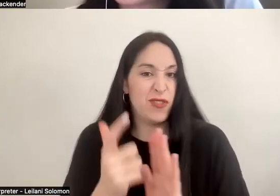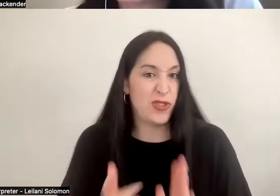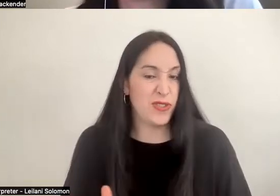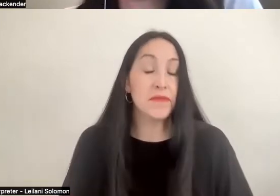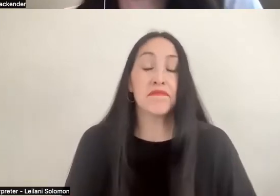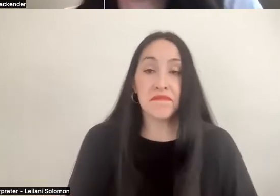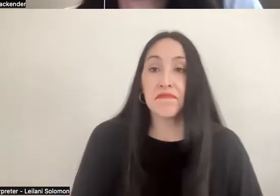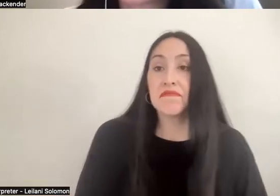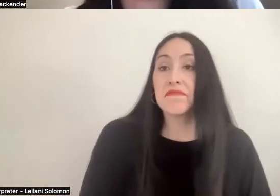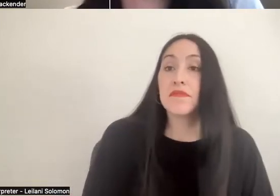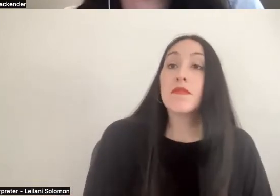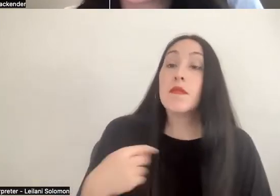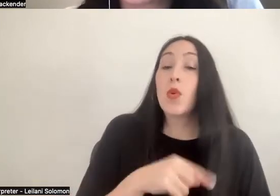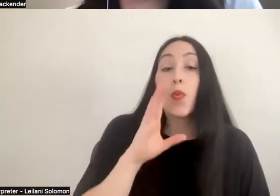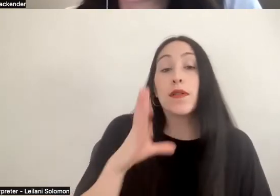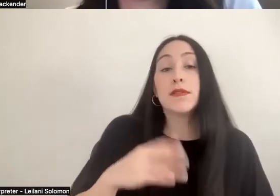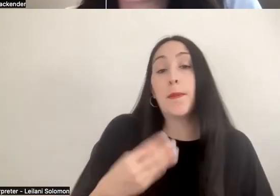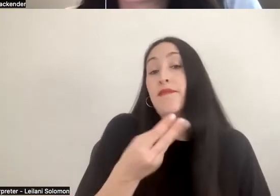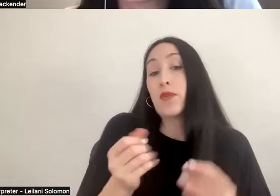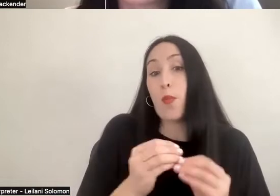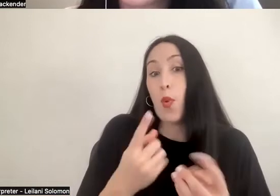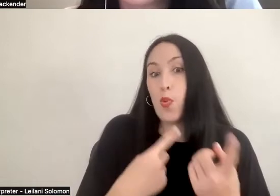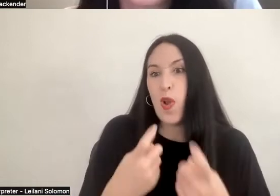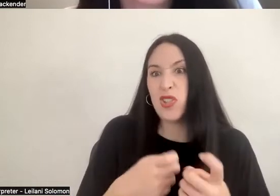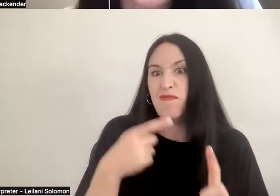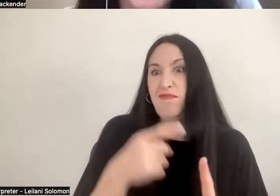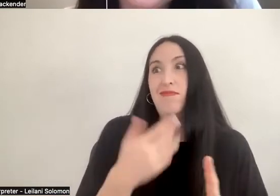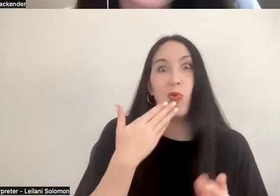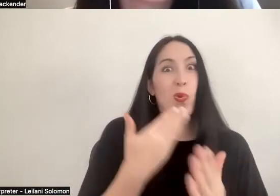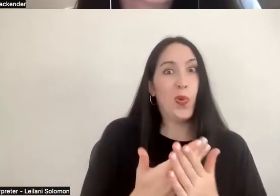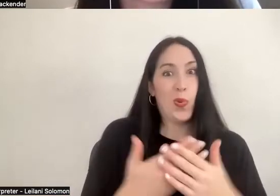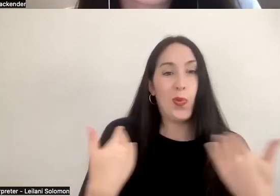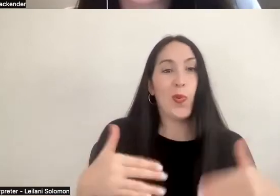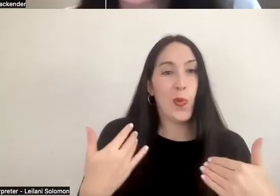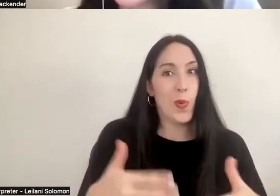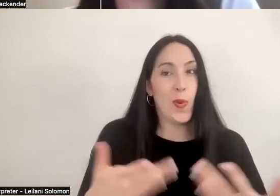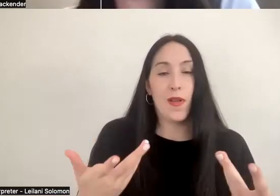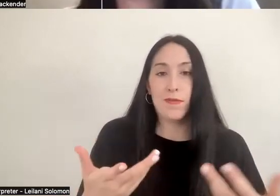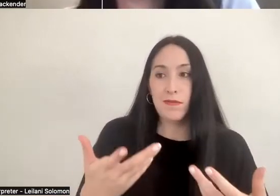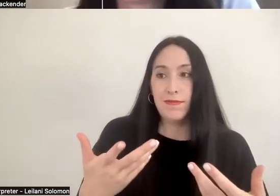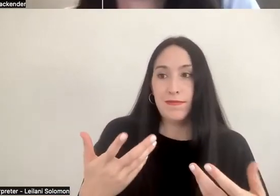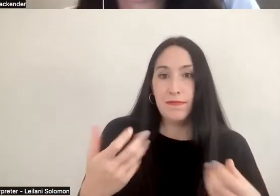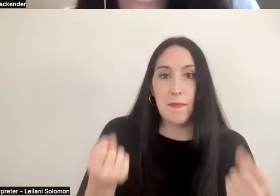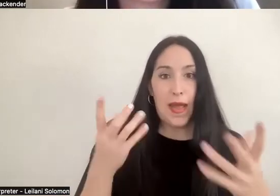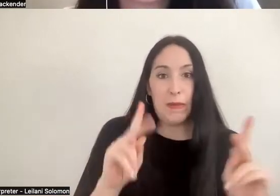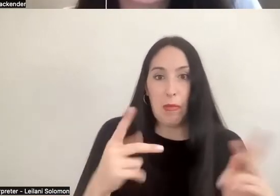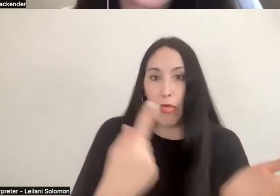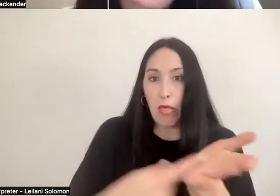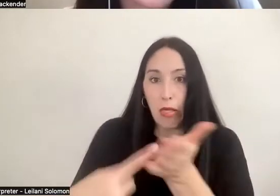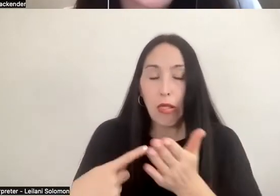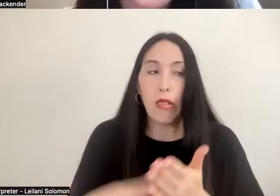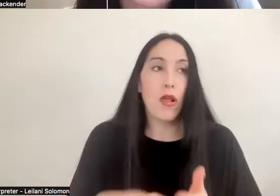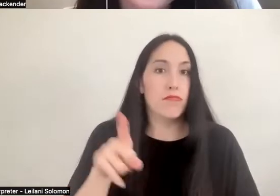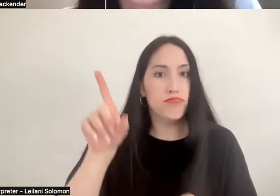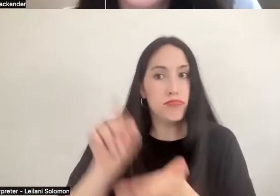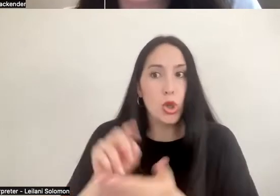questions. This is another really good one because this has been in the news and, people have been talking a little bit about this, but Able